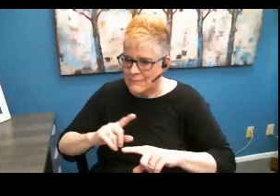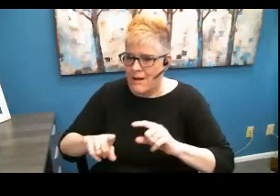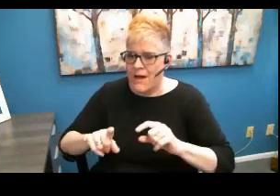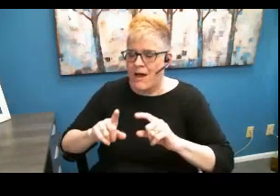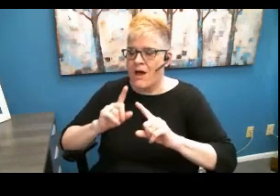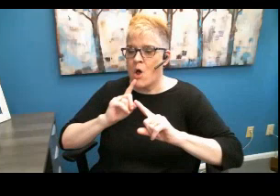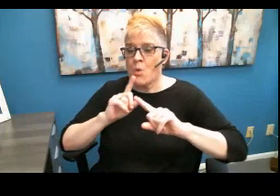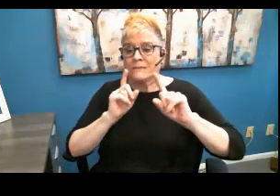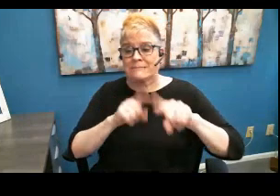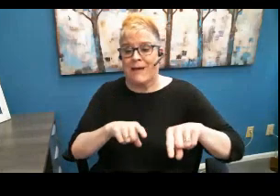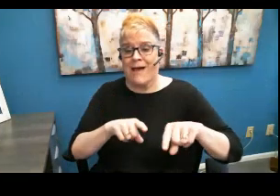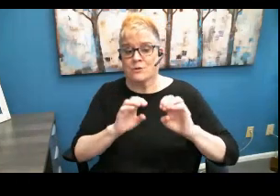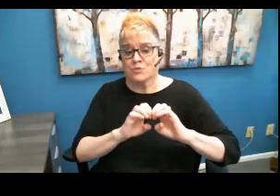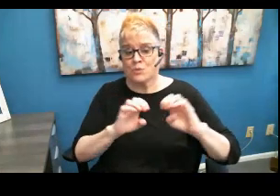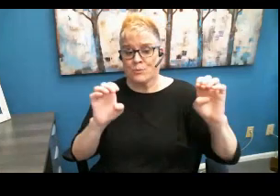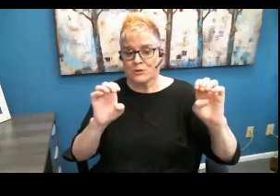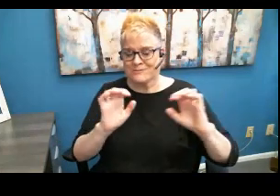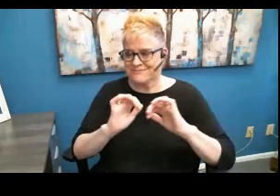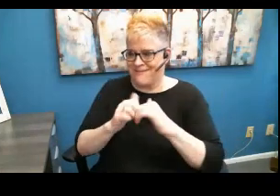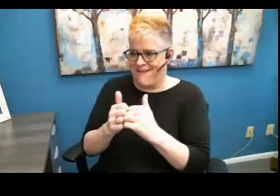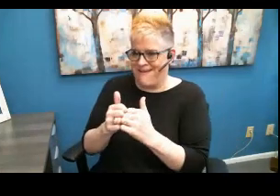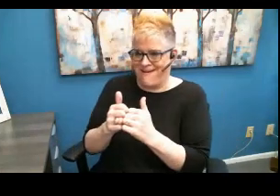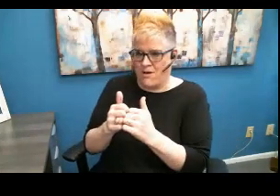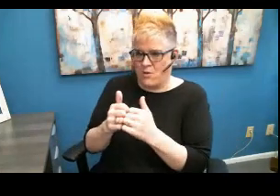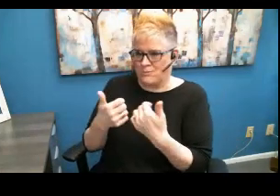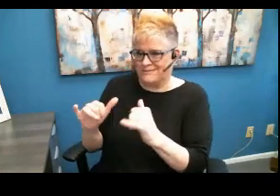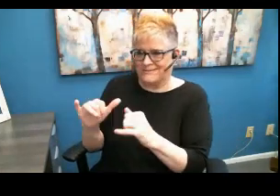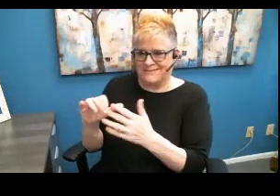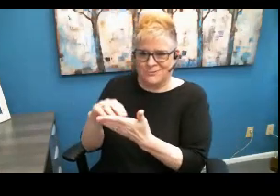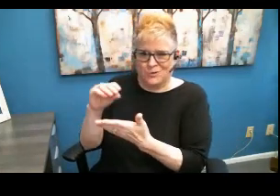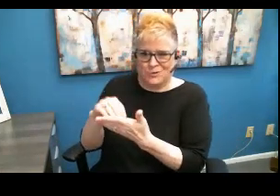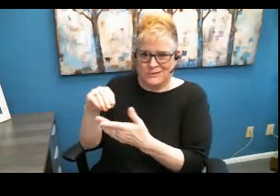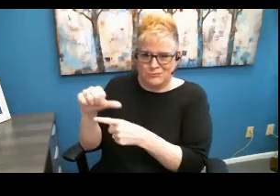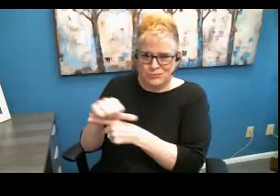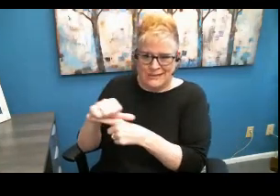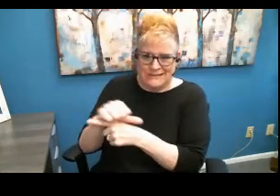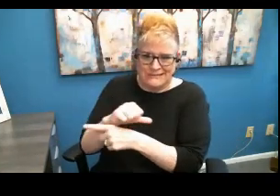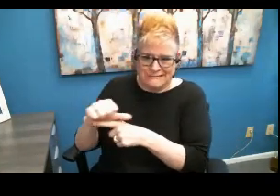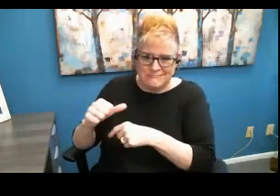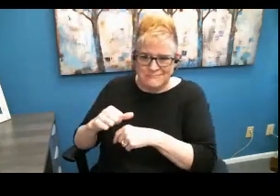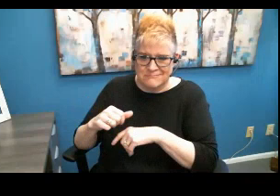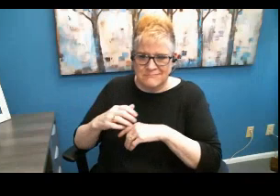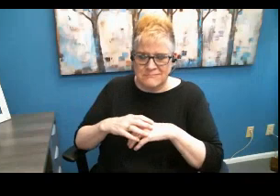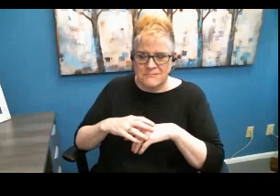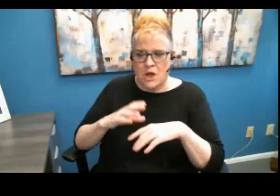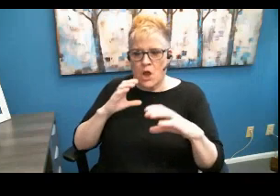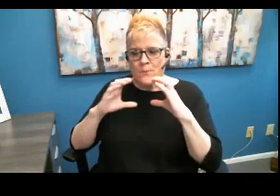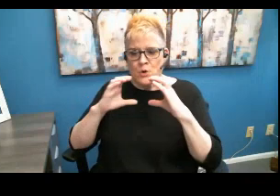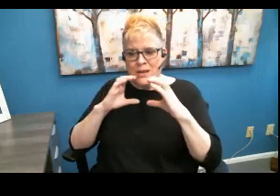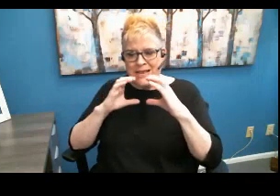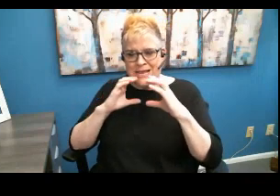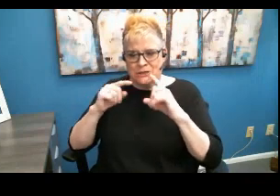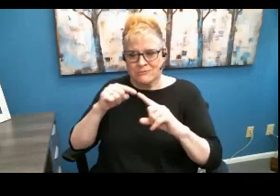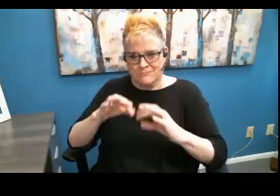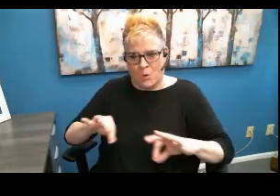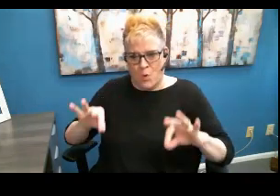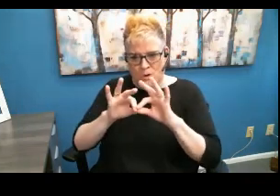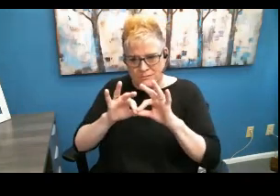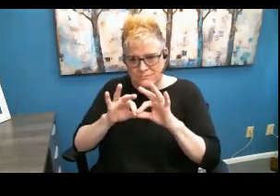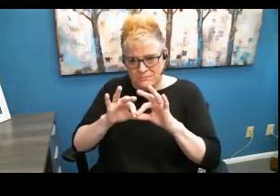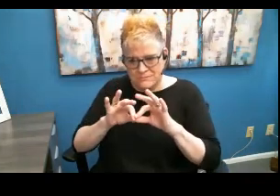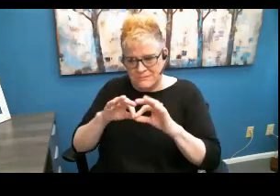to emergencies, and we have other contingencies in place to be able to do so from a communication standpoint and an emergency response